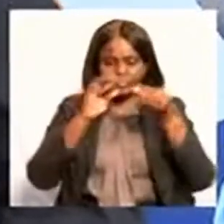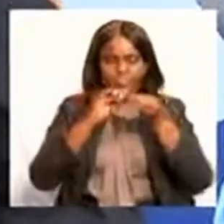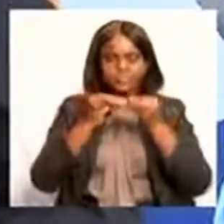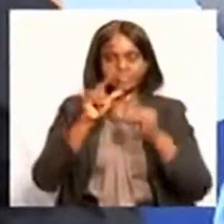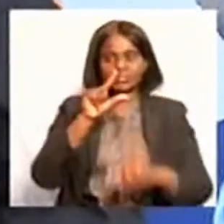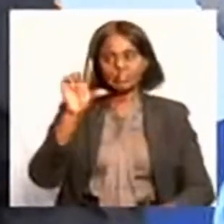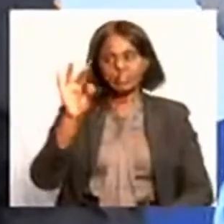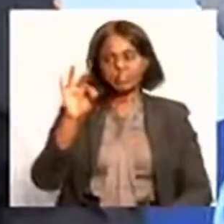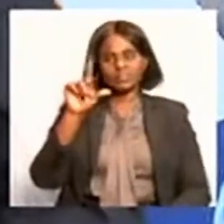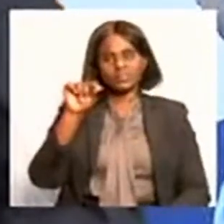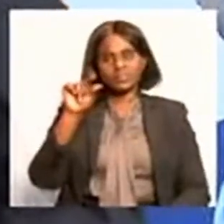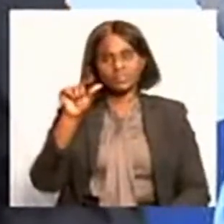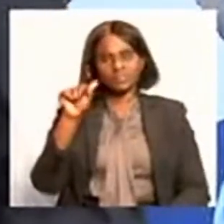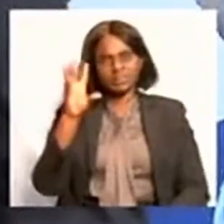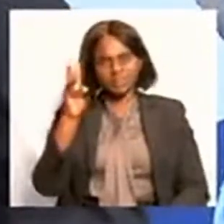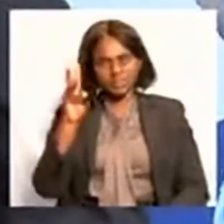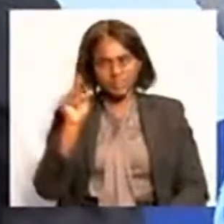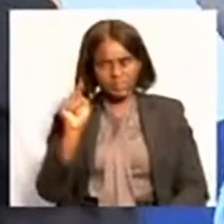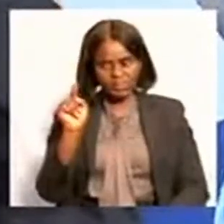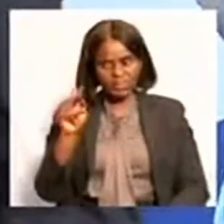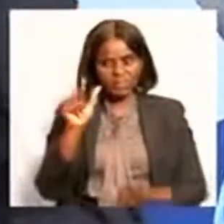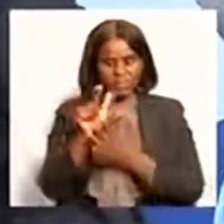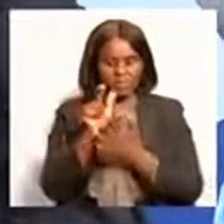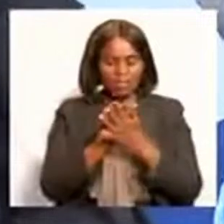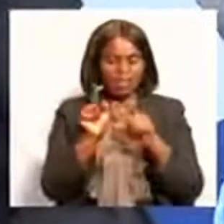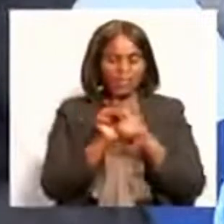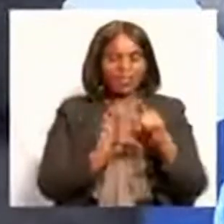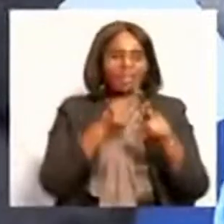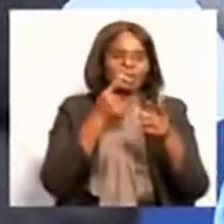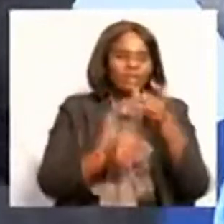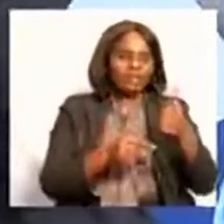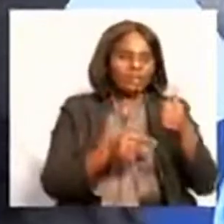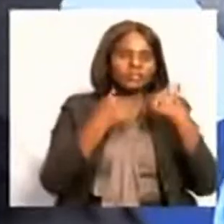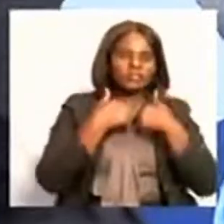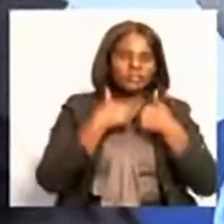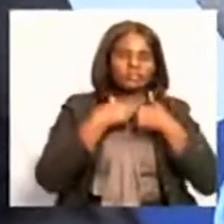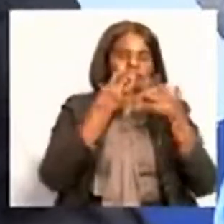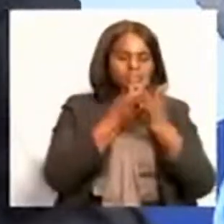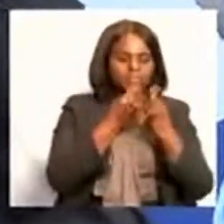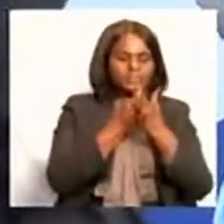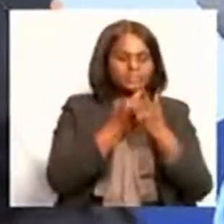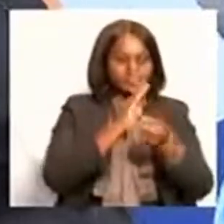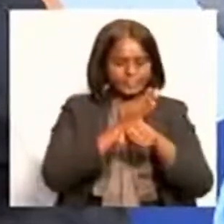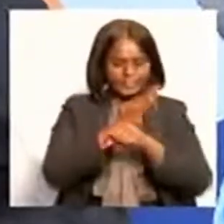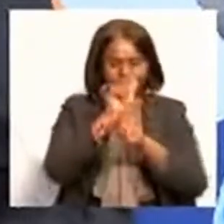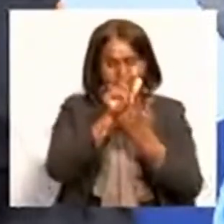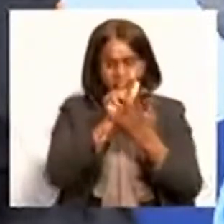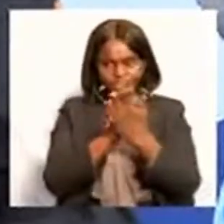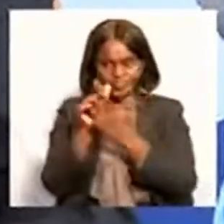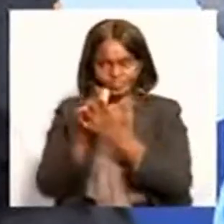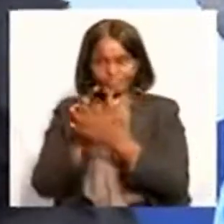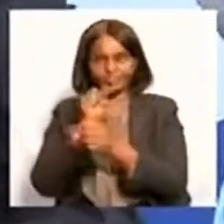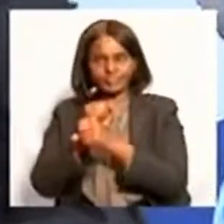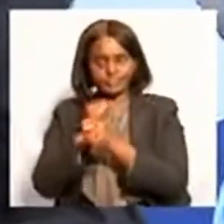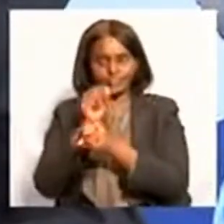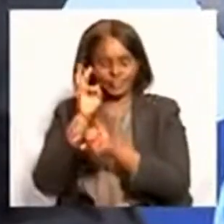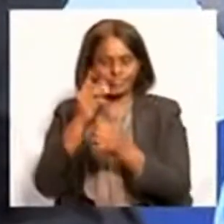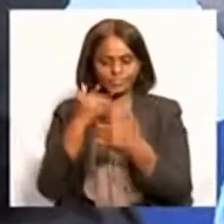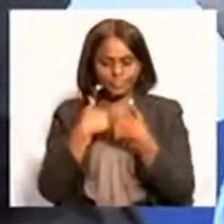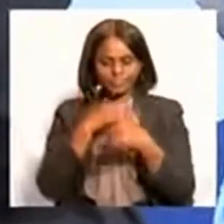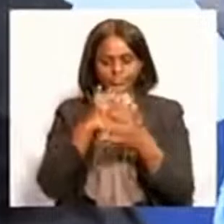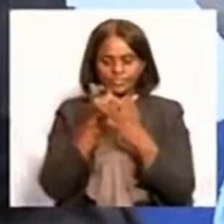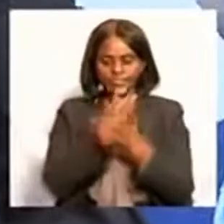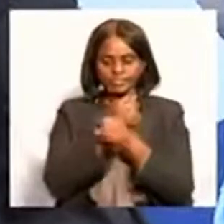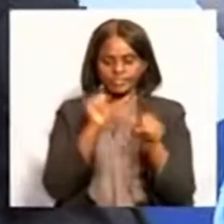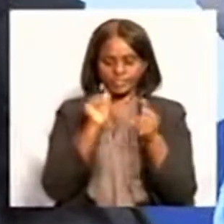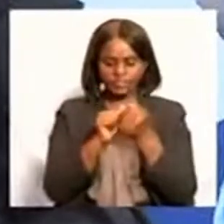29 of 2016. That act intends now to meet the financial. So once that act is operationalized, then we'll meet the criteria.